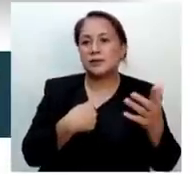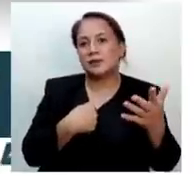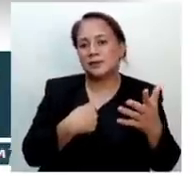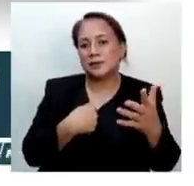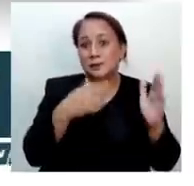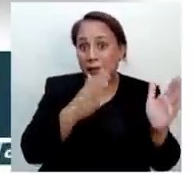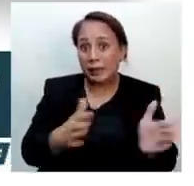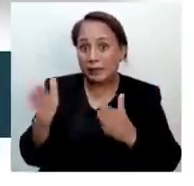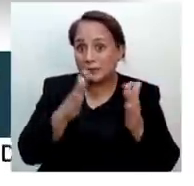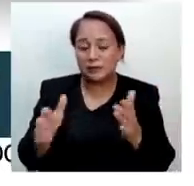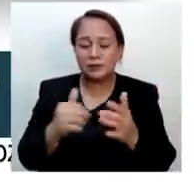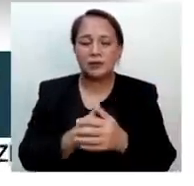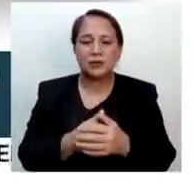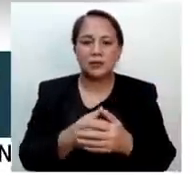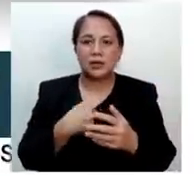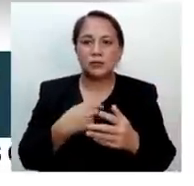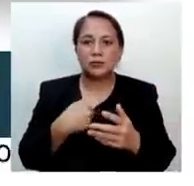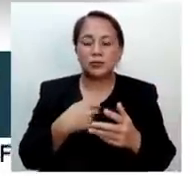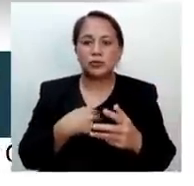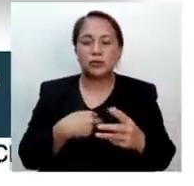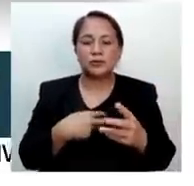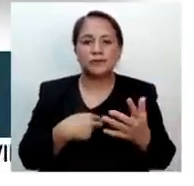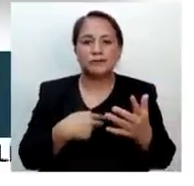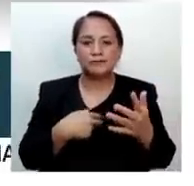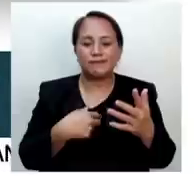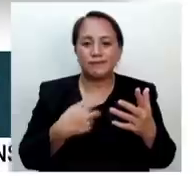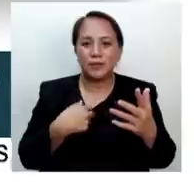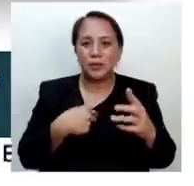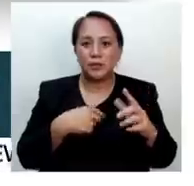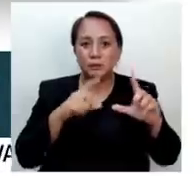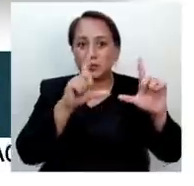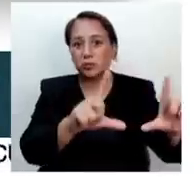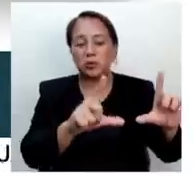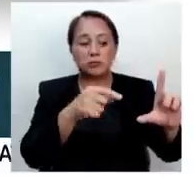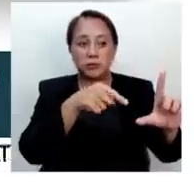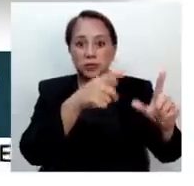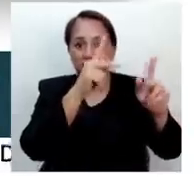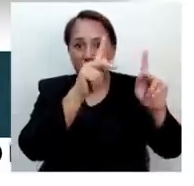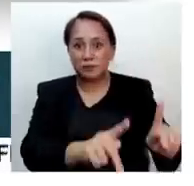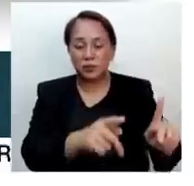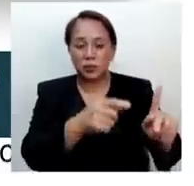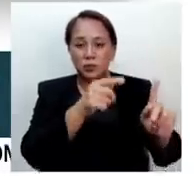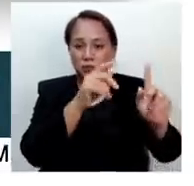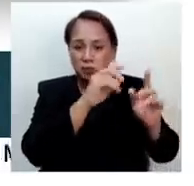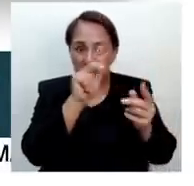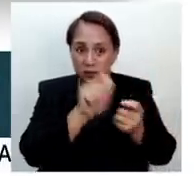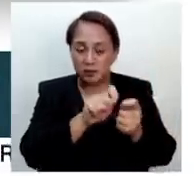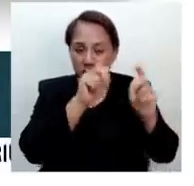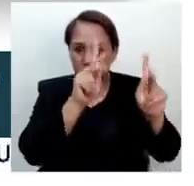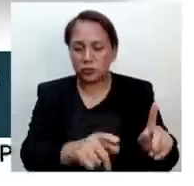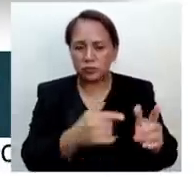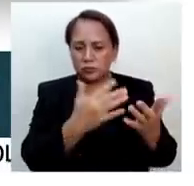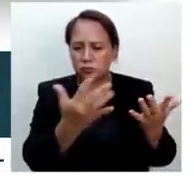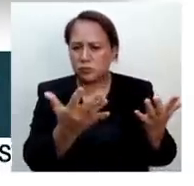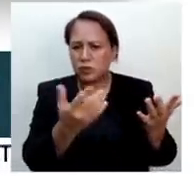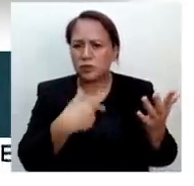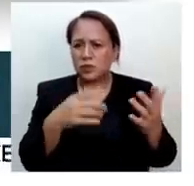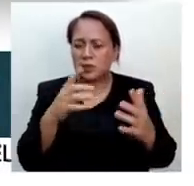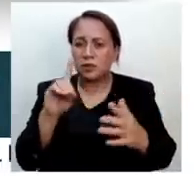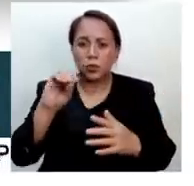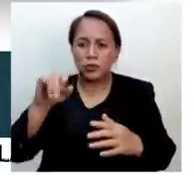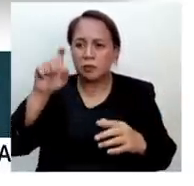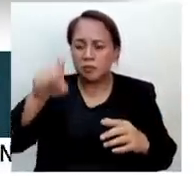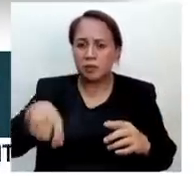greatest frame-up in Philippine history against a particular individual. It is important for the Department of Justice to do the right thing.